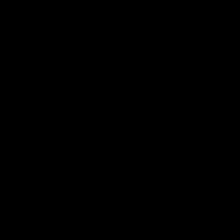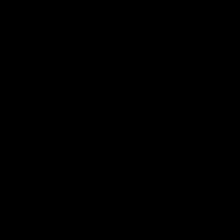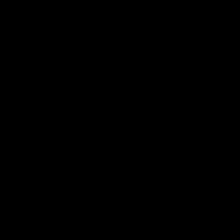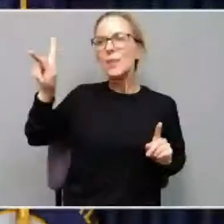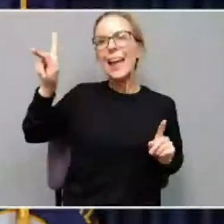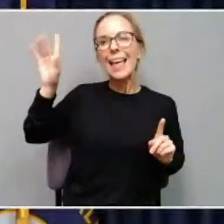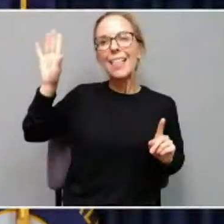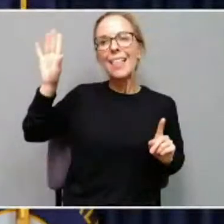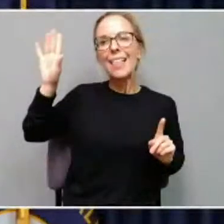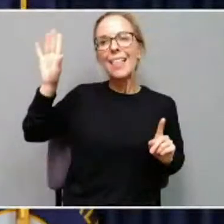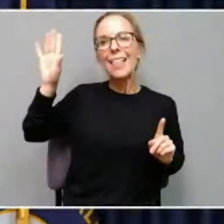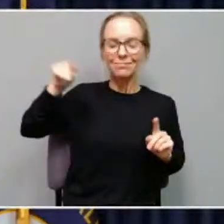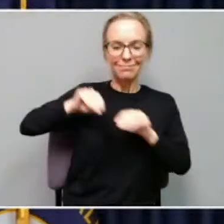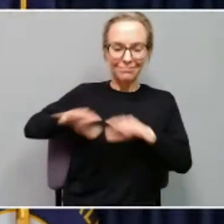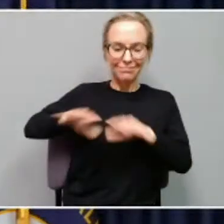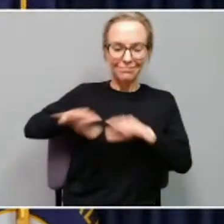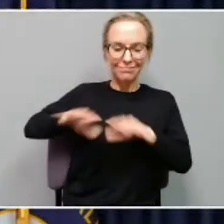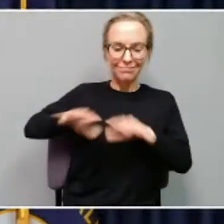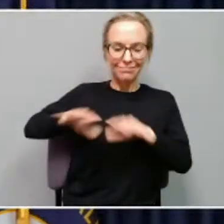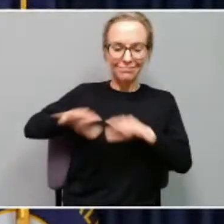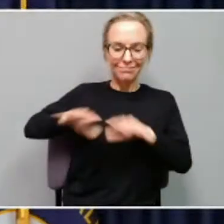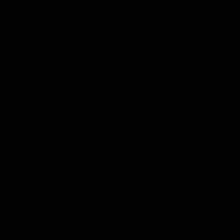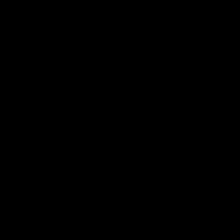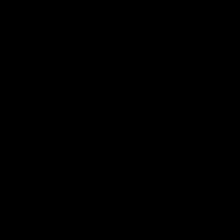Kids that wouldn't have had any symptoms at all